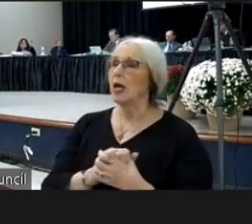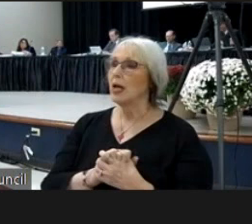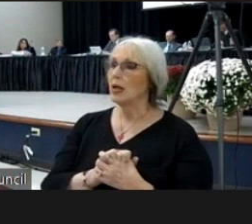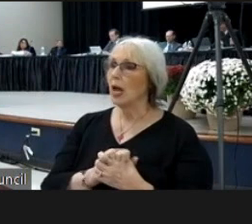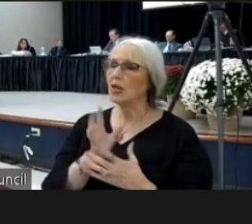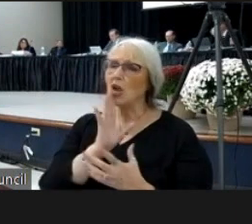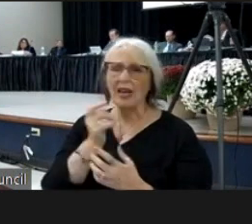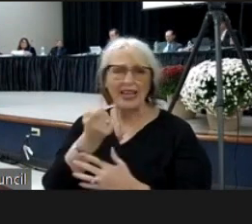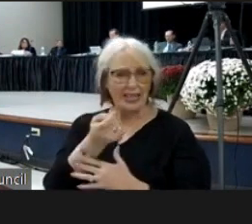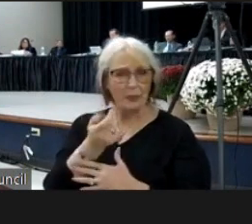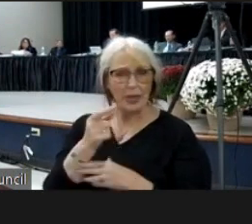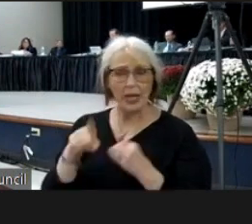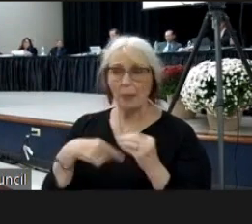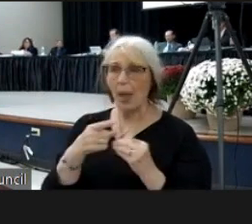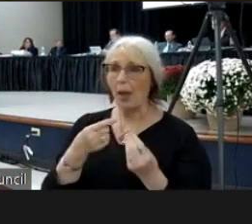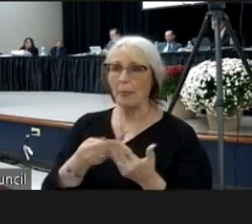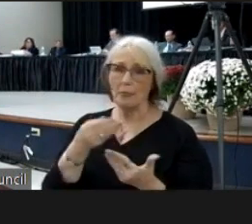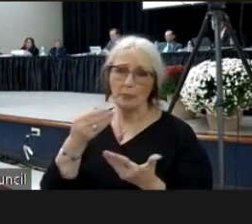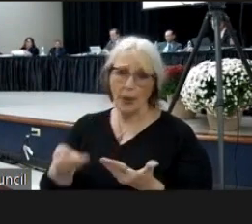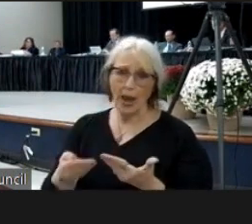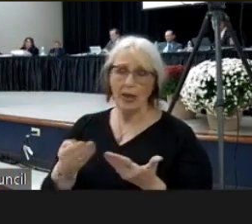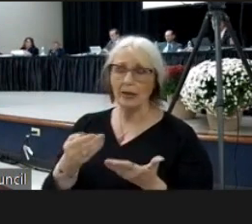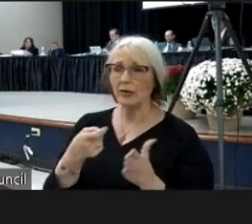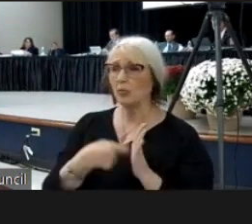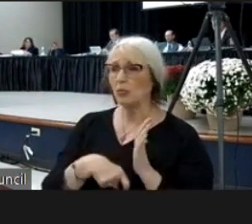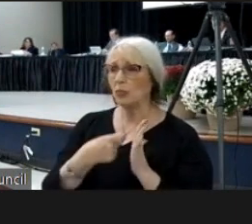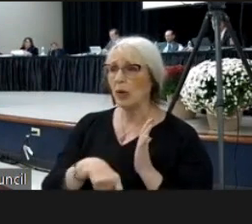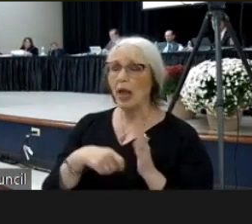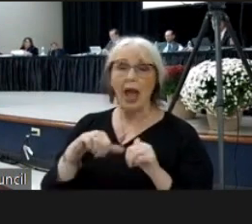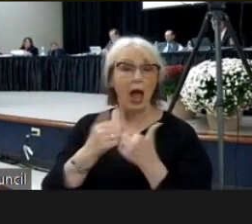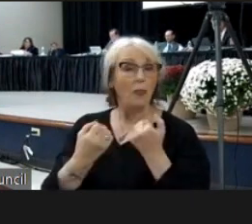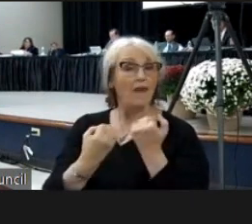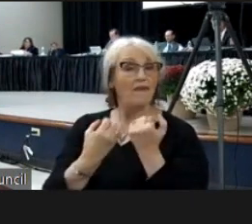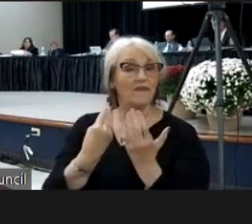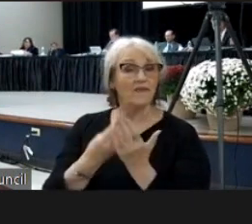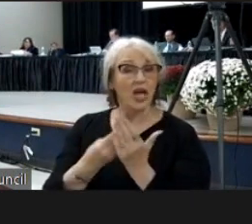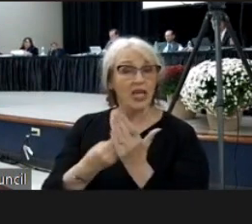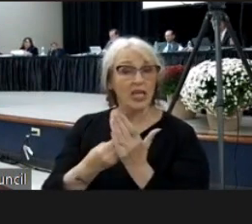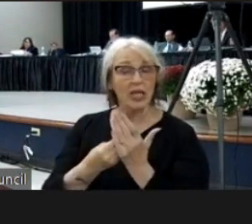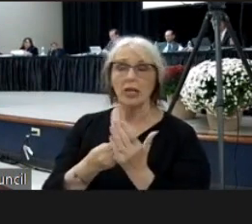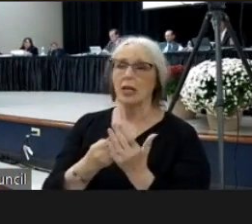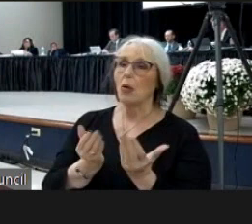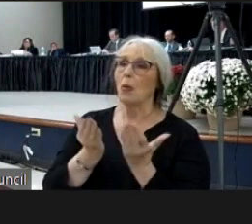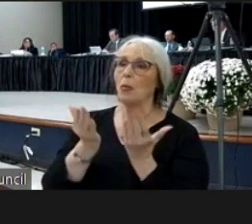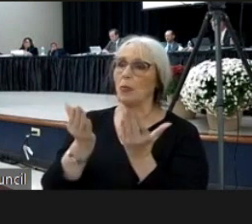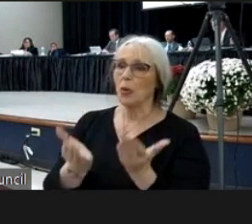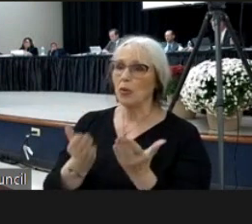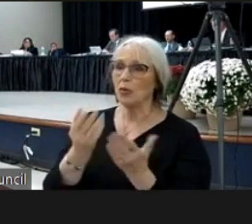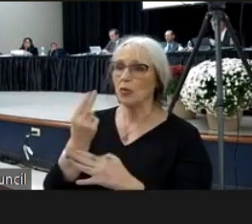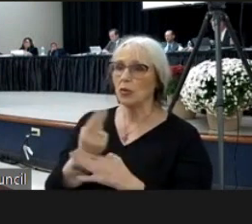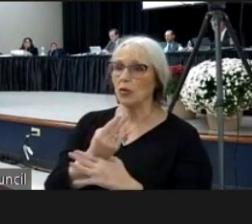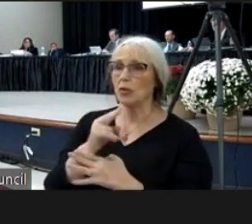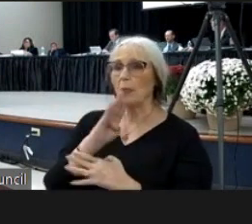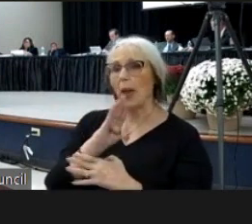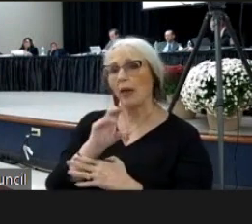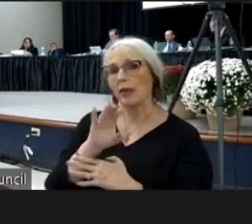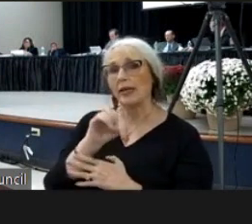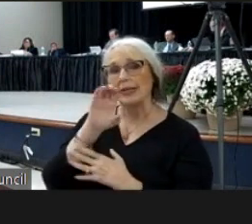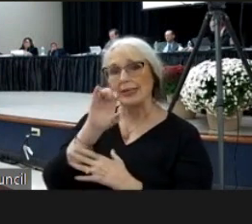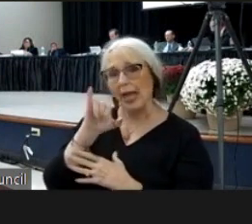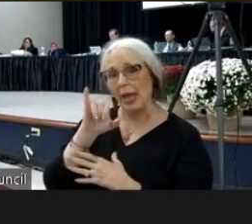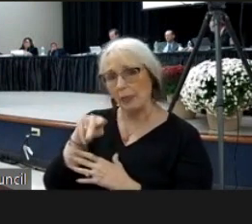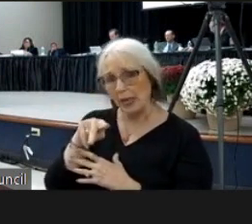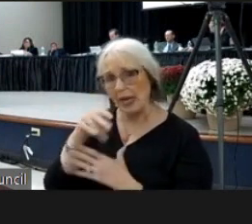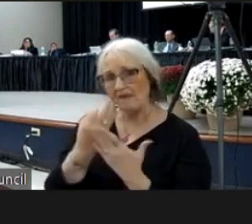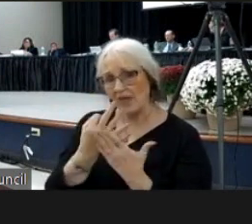a little bit about the purchase price. How are we funding it? We're proposing to use the balance of the existing CIP funds that